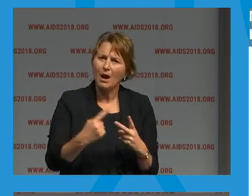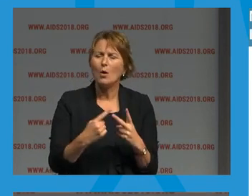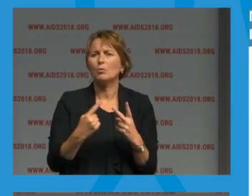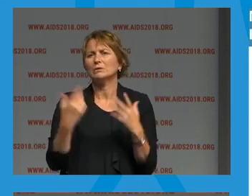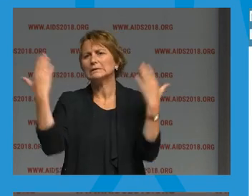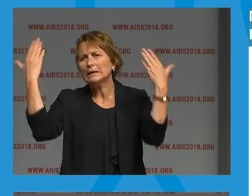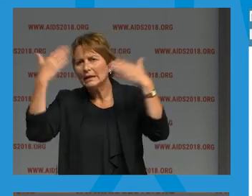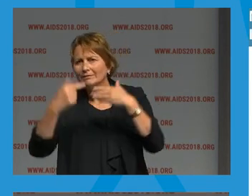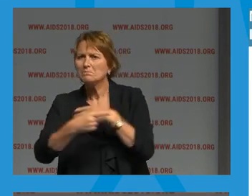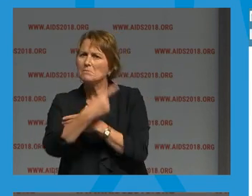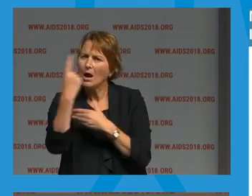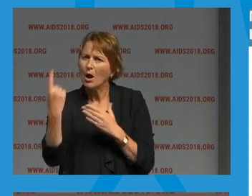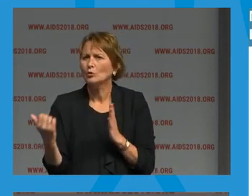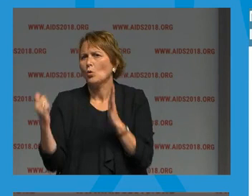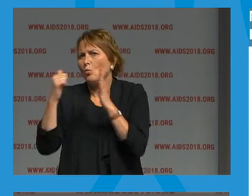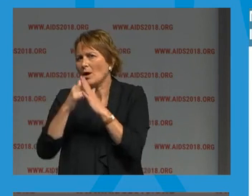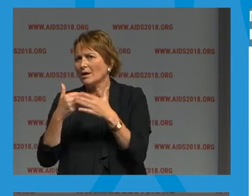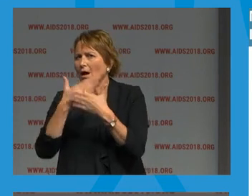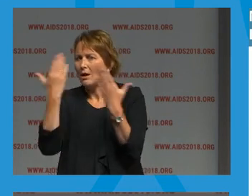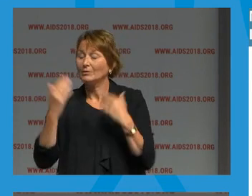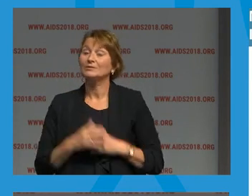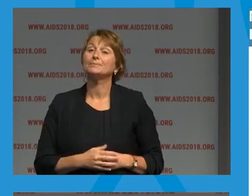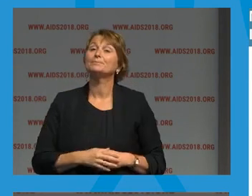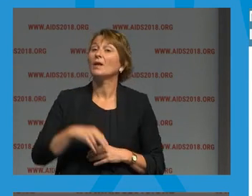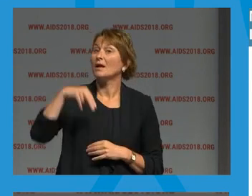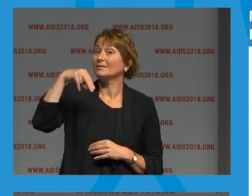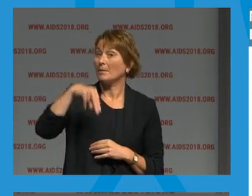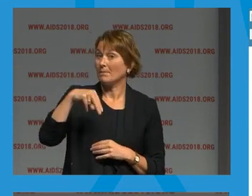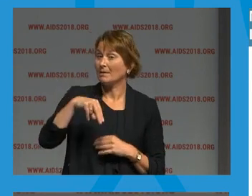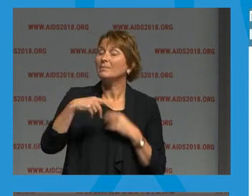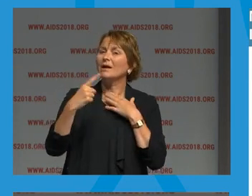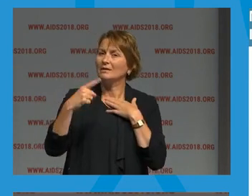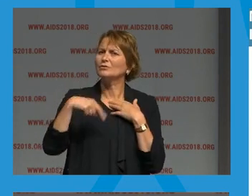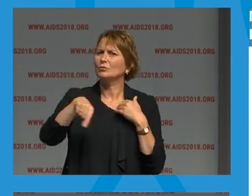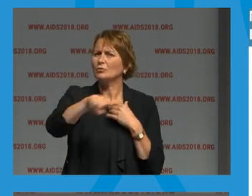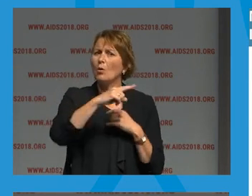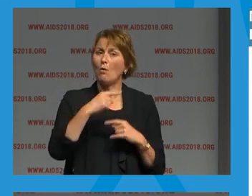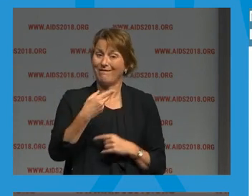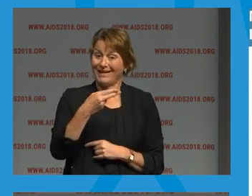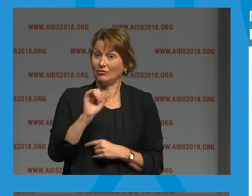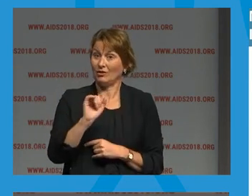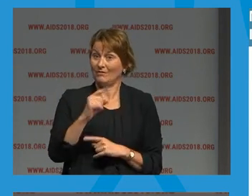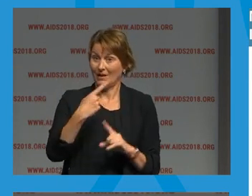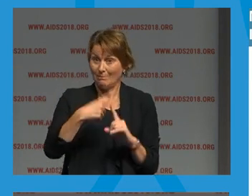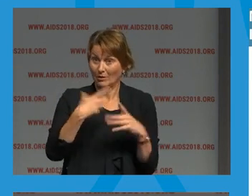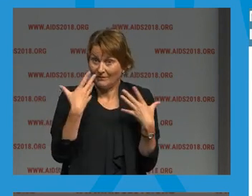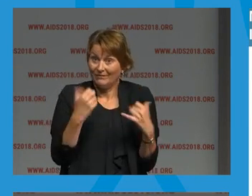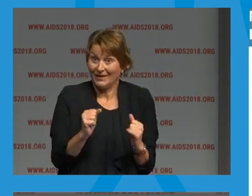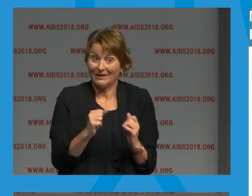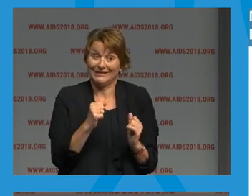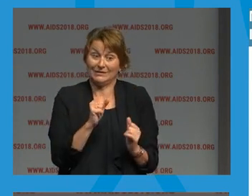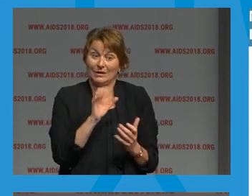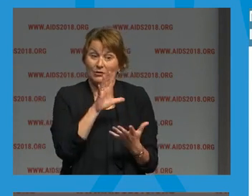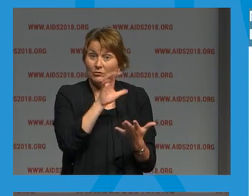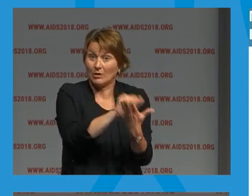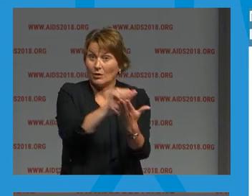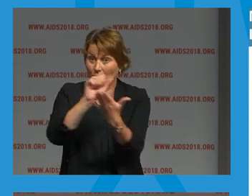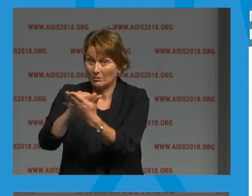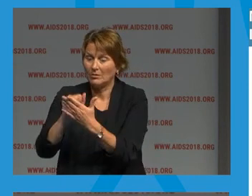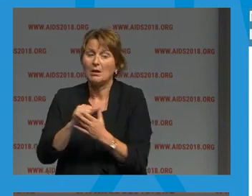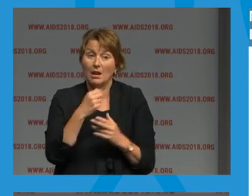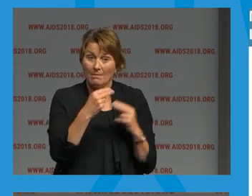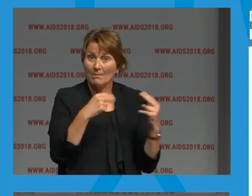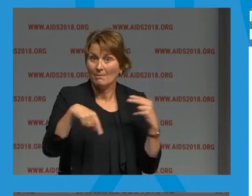Namibia rapidly adopted test and start immediate treatment for all people who are HIV positive, and also began initiating